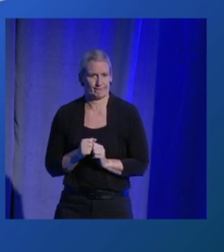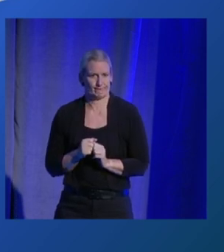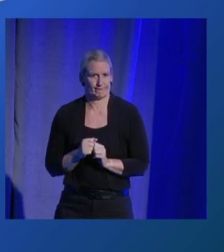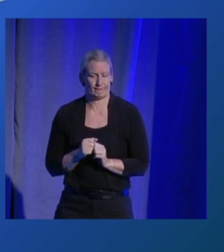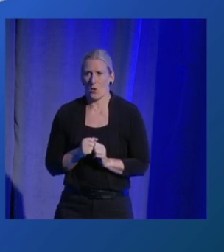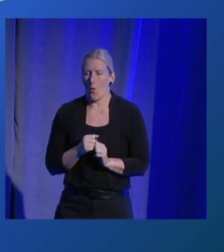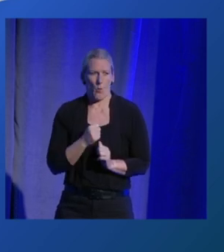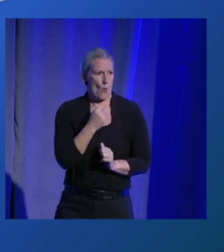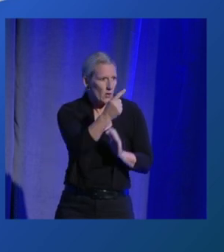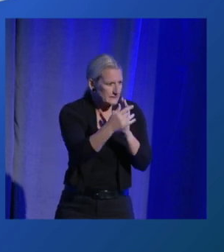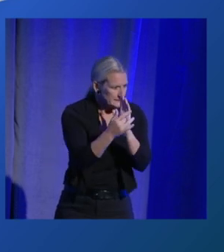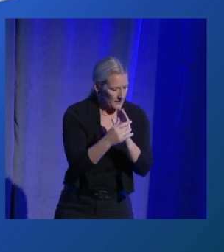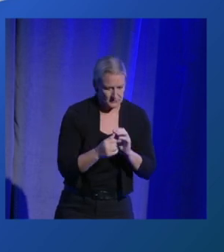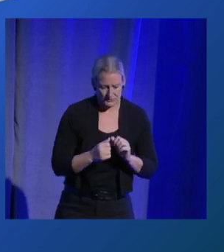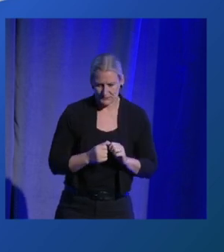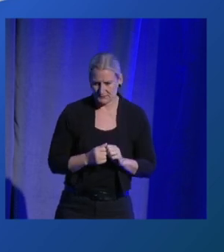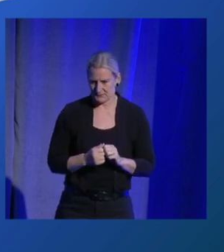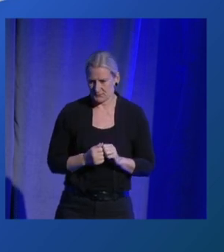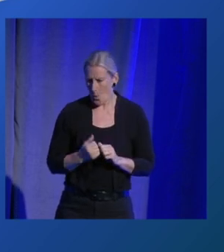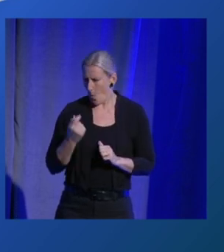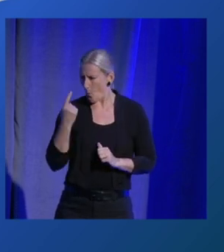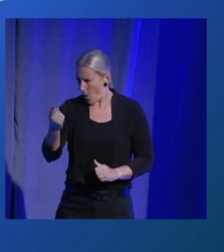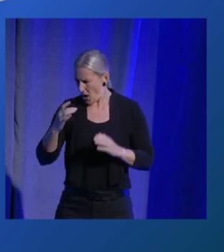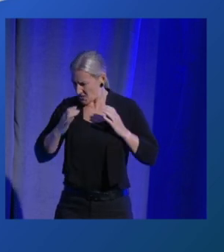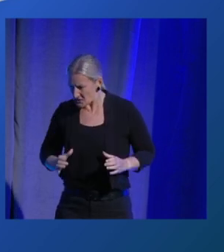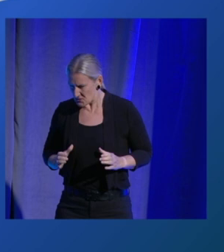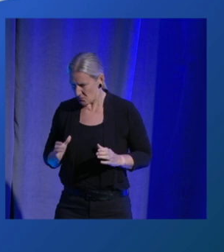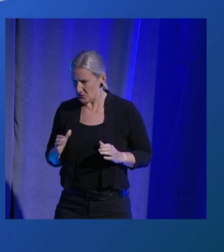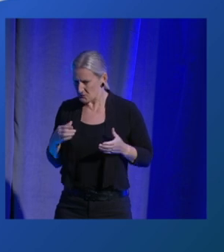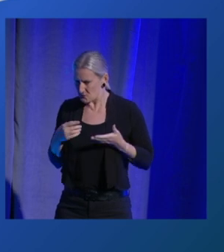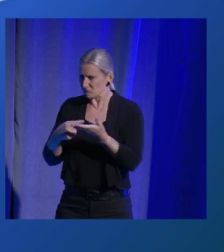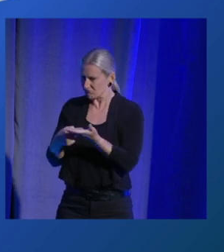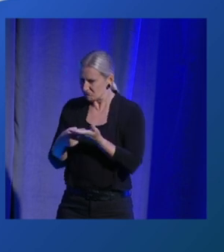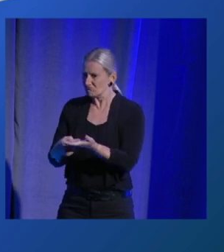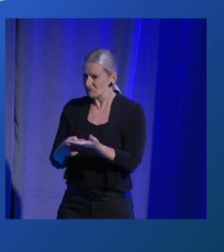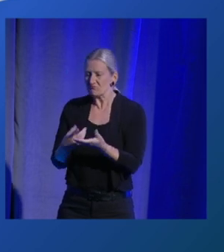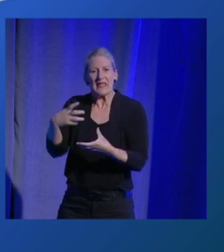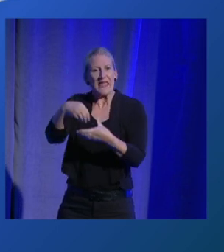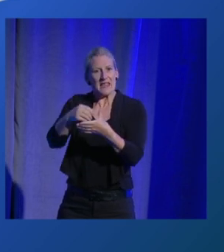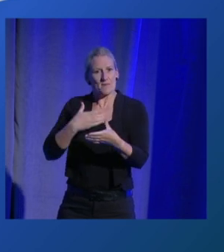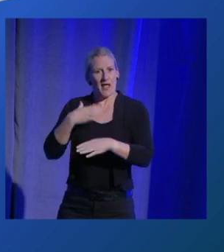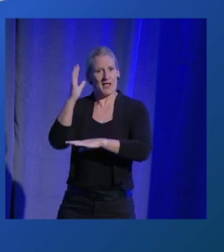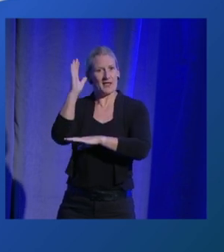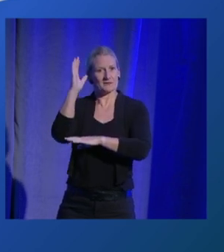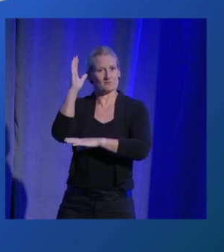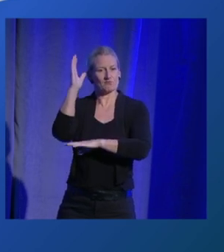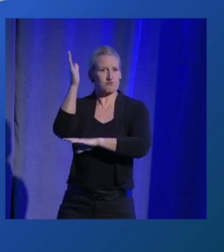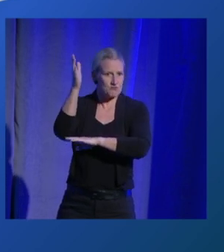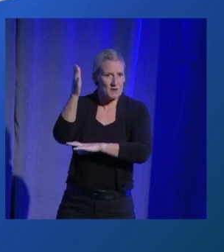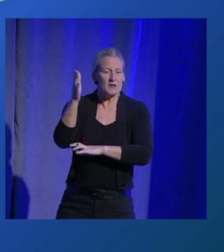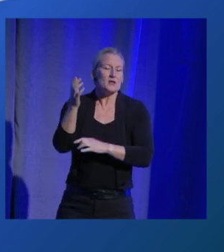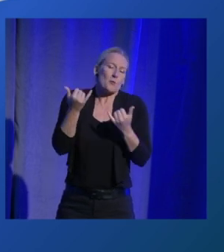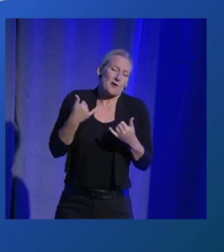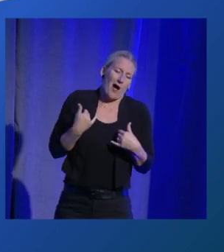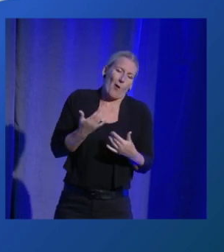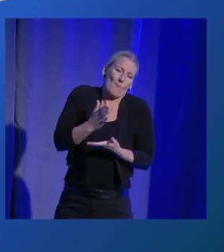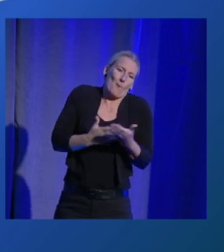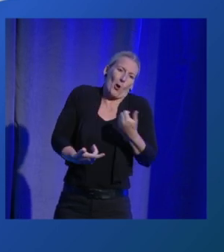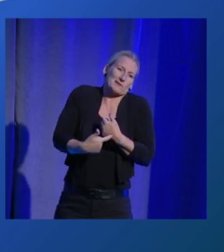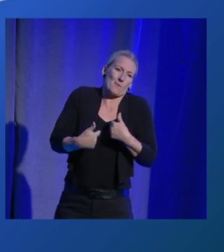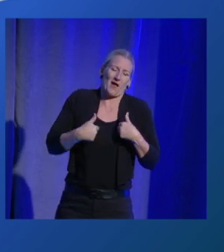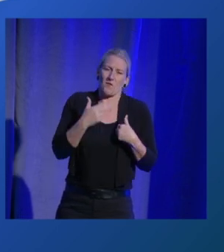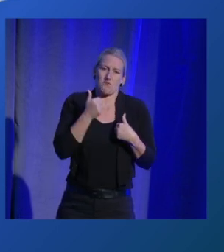One customer to talk about and as I reflect now that I'm I'm really only working part-time now I have a small personal